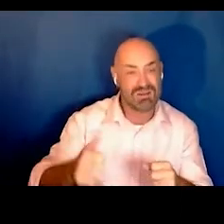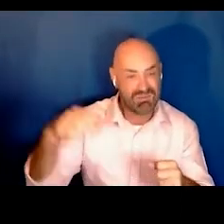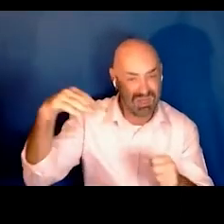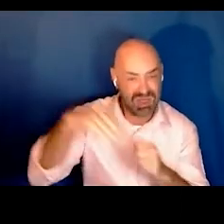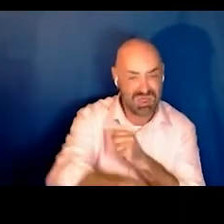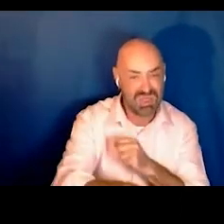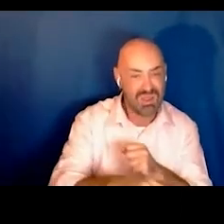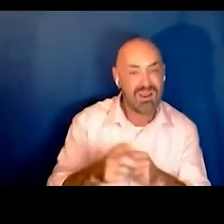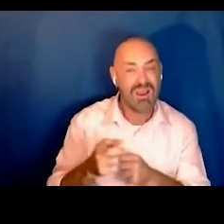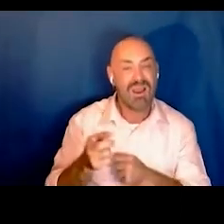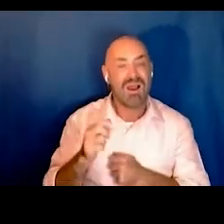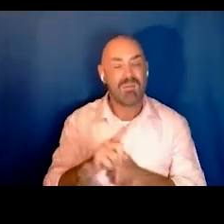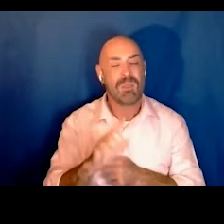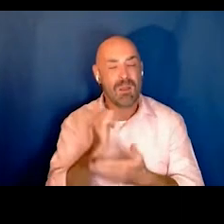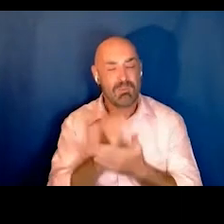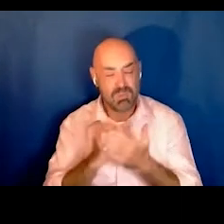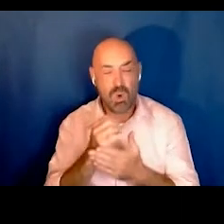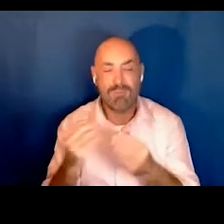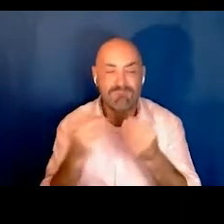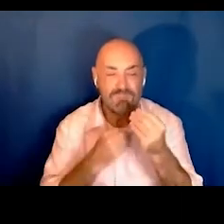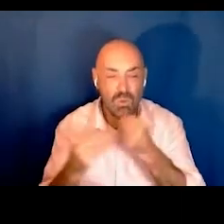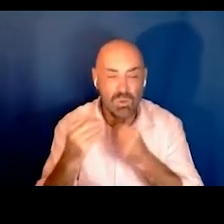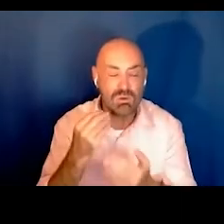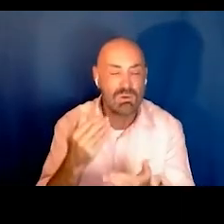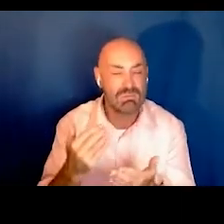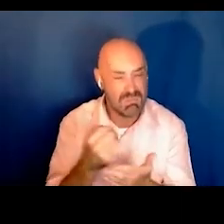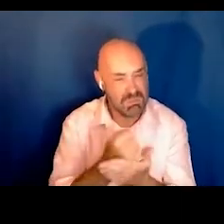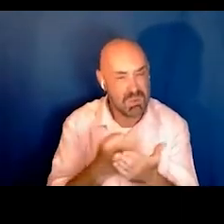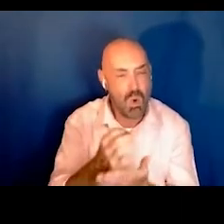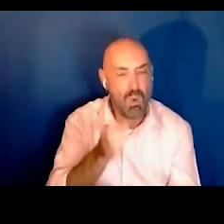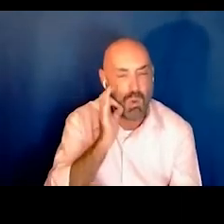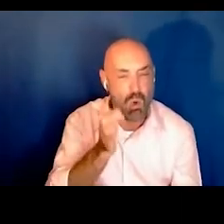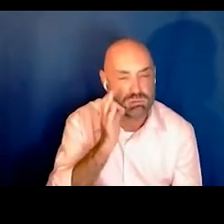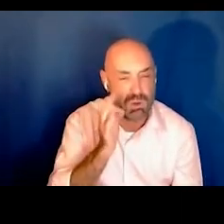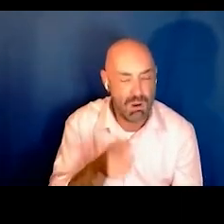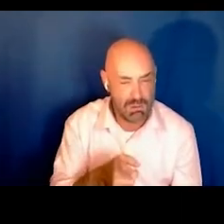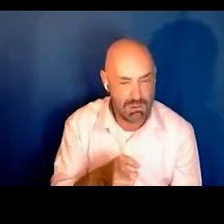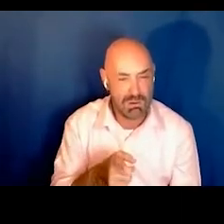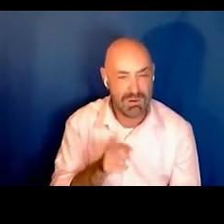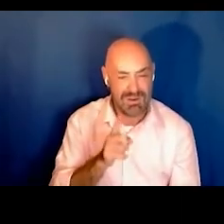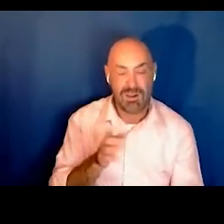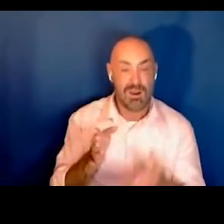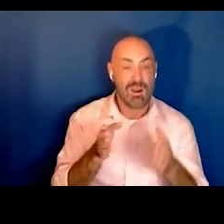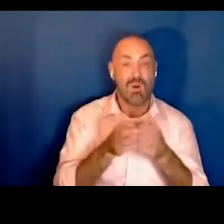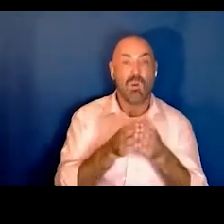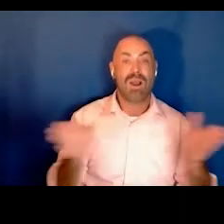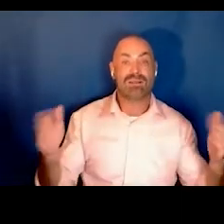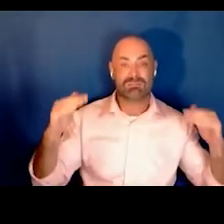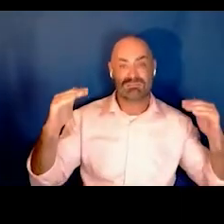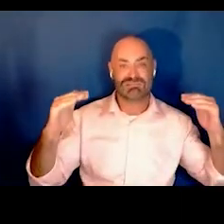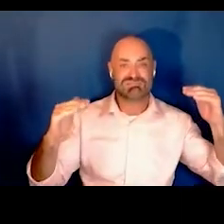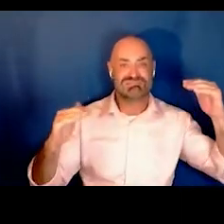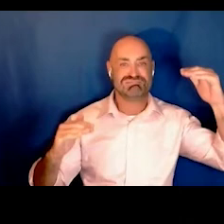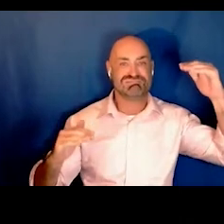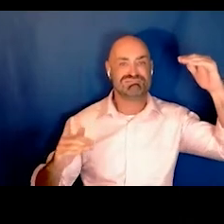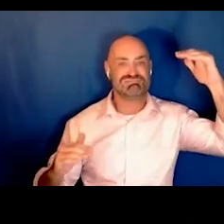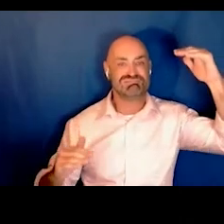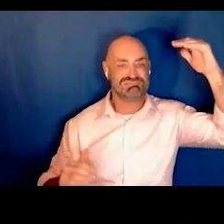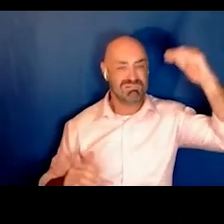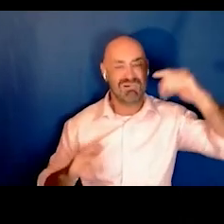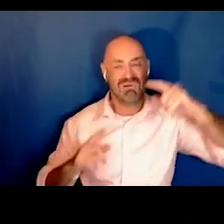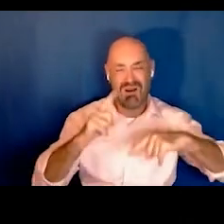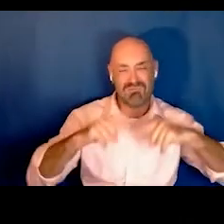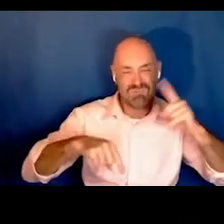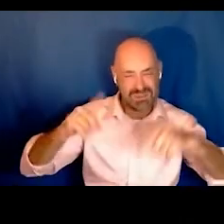making poorer food and water security. And we have widening inequalities, as well as a range of other